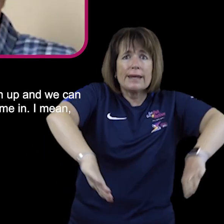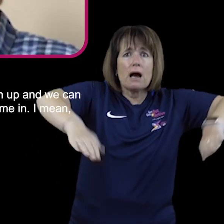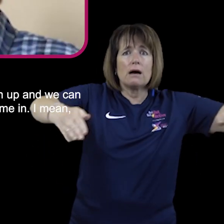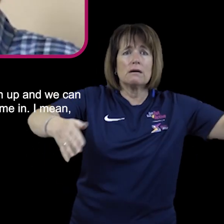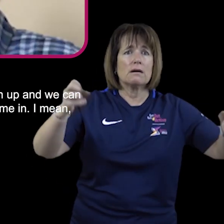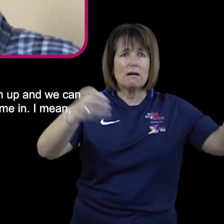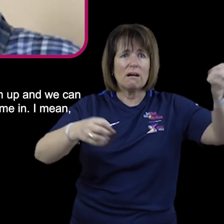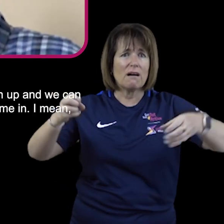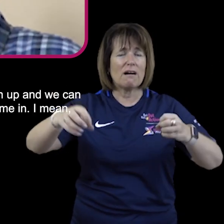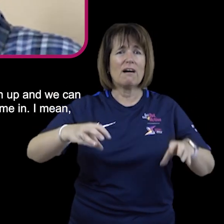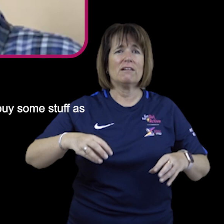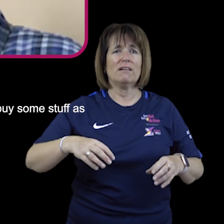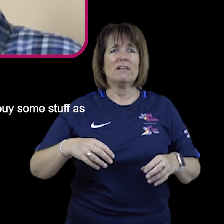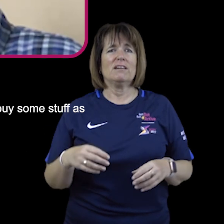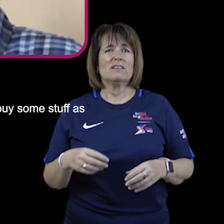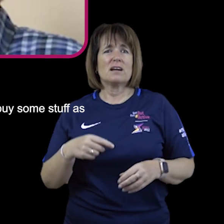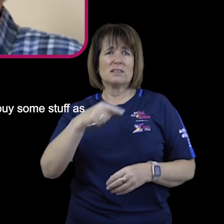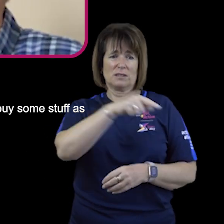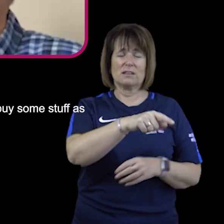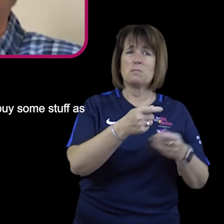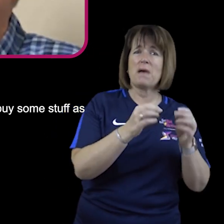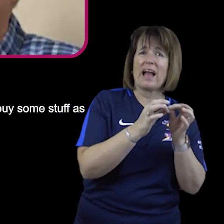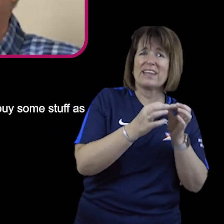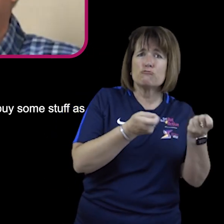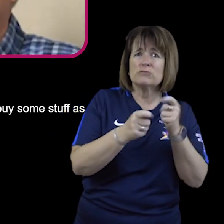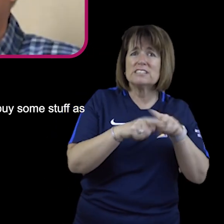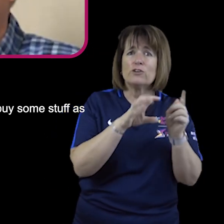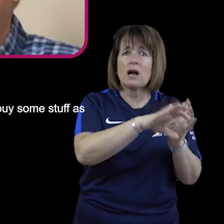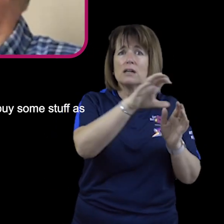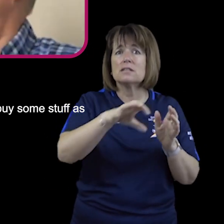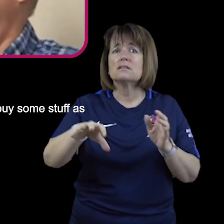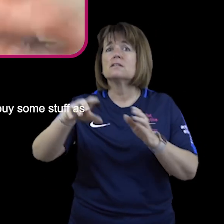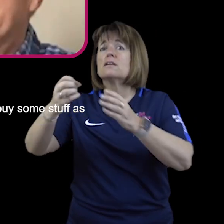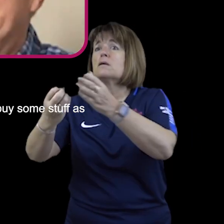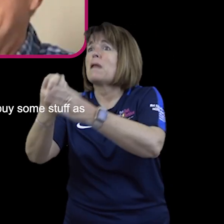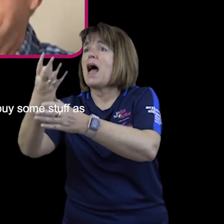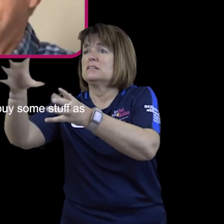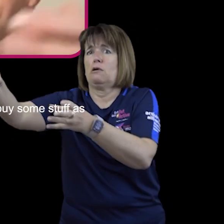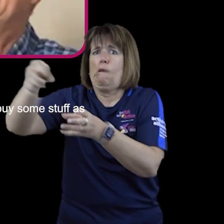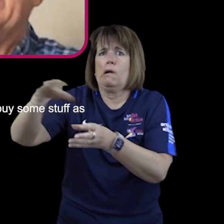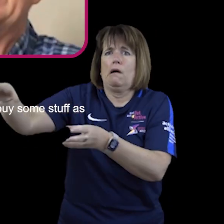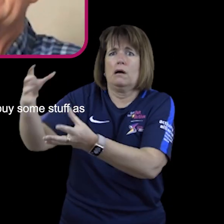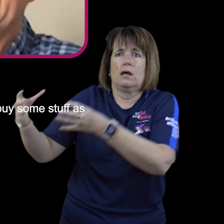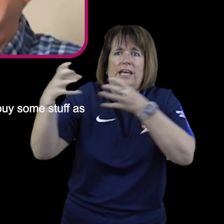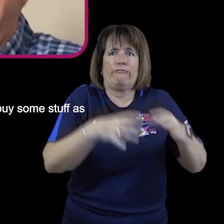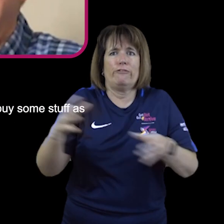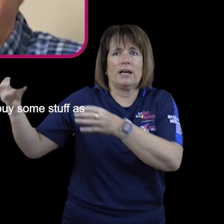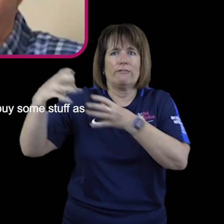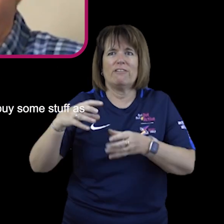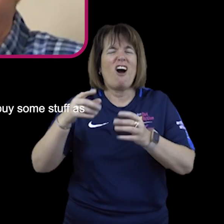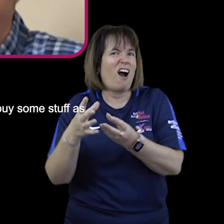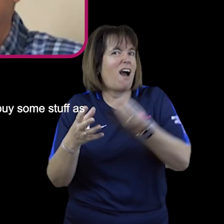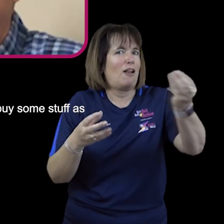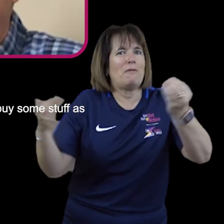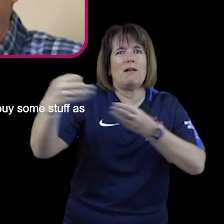and bits and pieces. Becky's, running other gardens, so she's got free plants from some people. But you do need to buy some stuff as well, don't